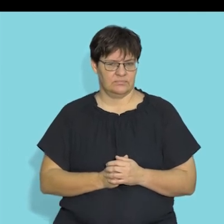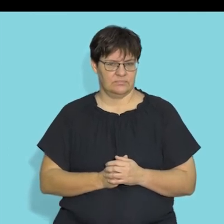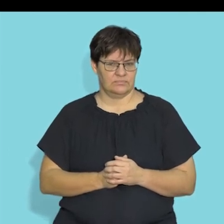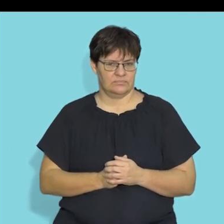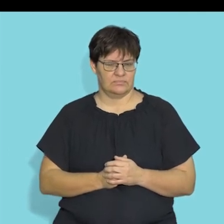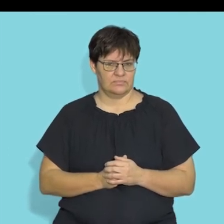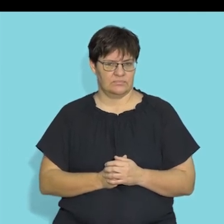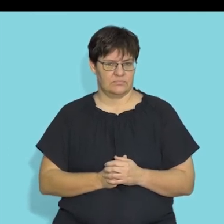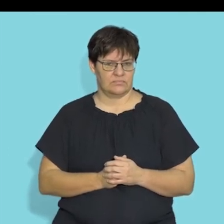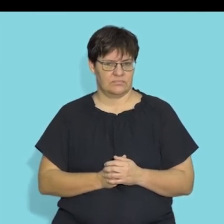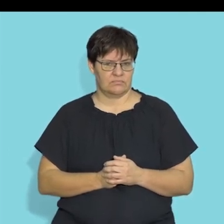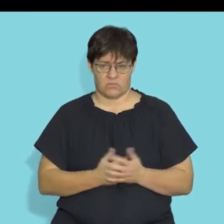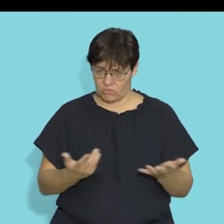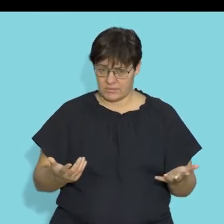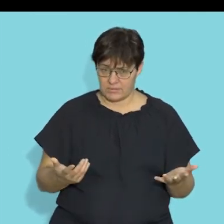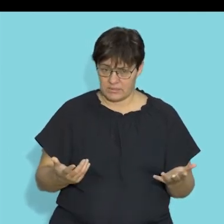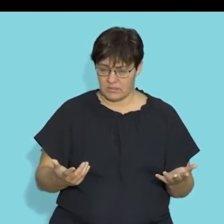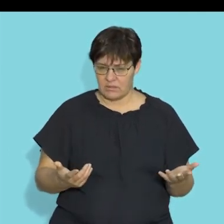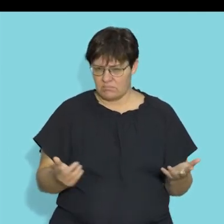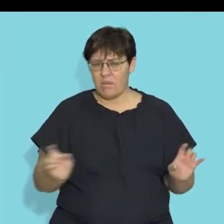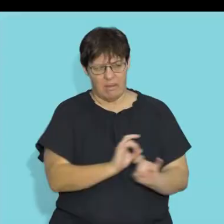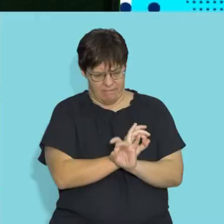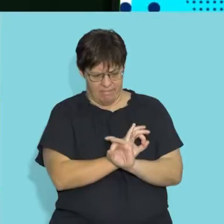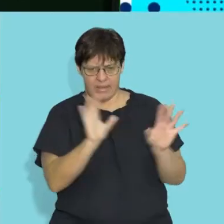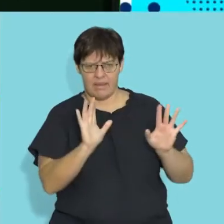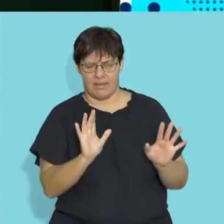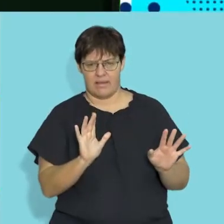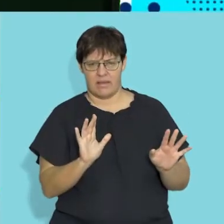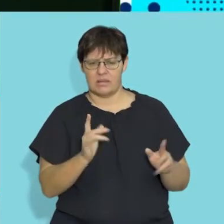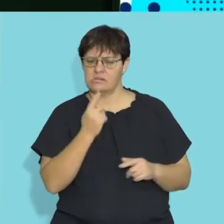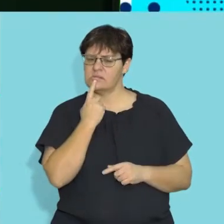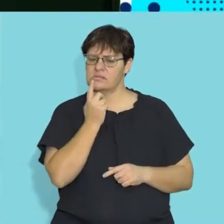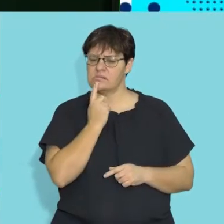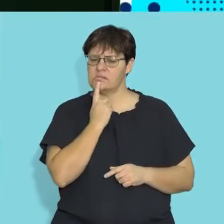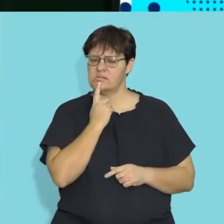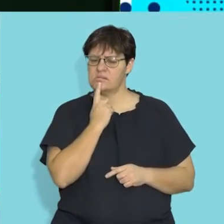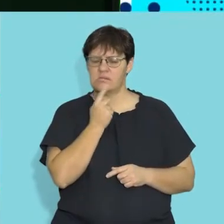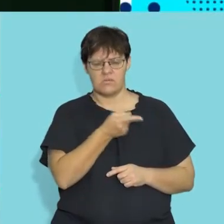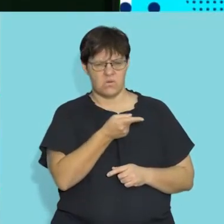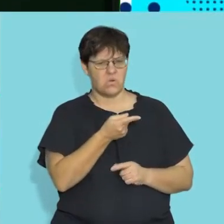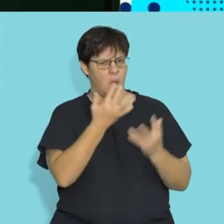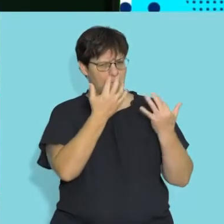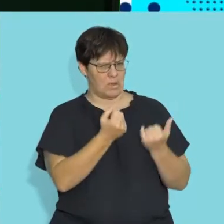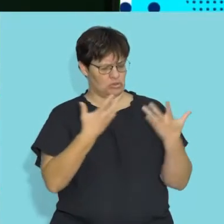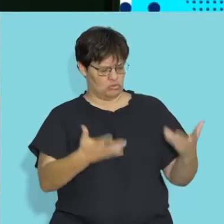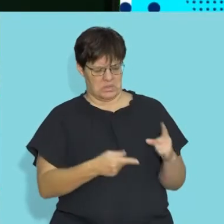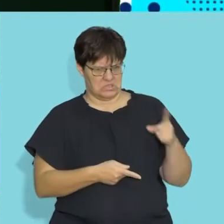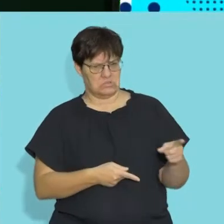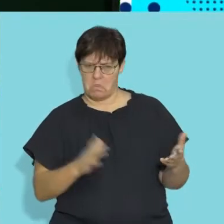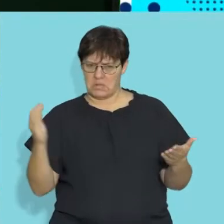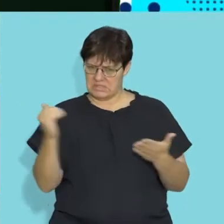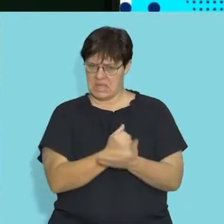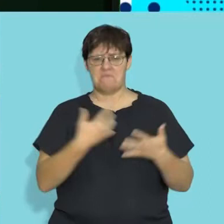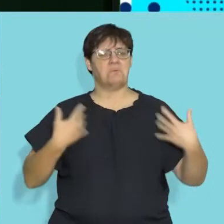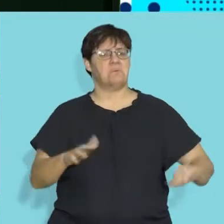8,200, right? Clearly now, one would say, wow, man, what a saving.